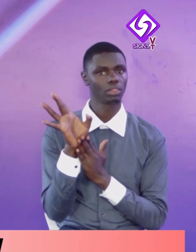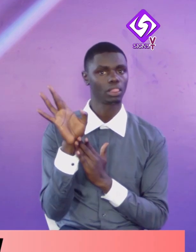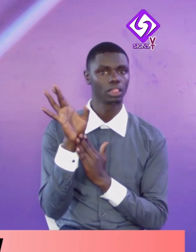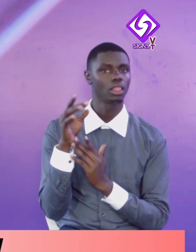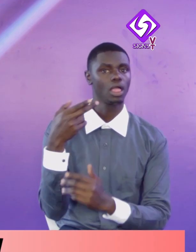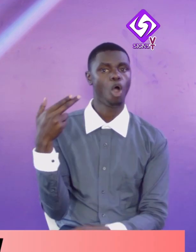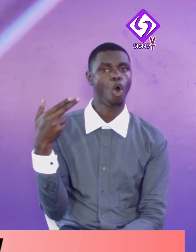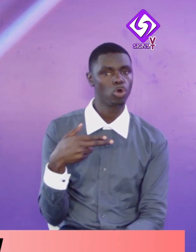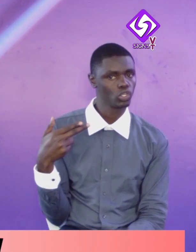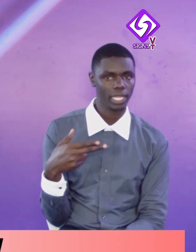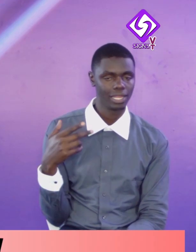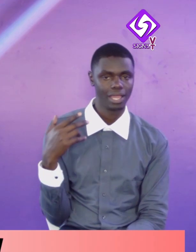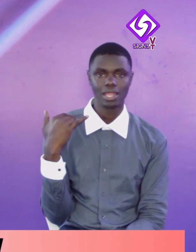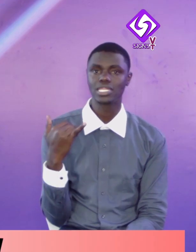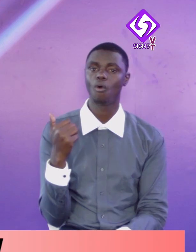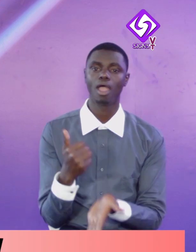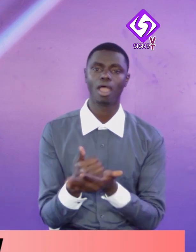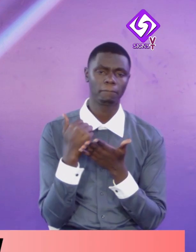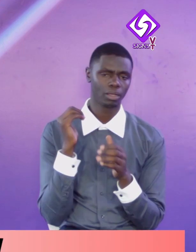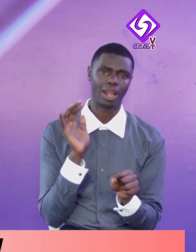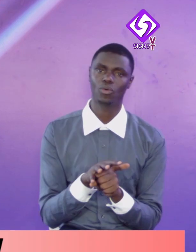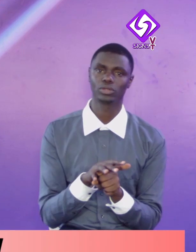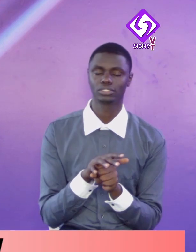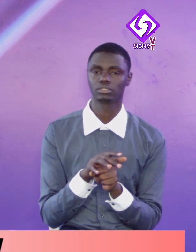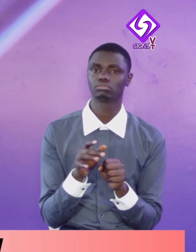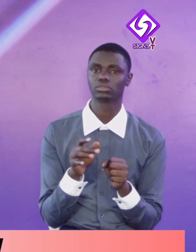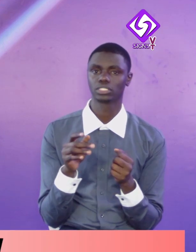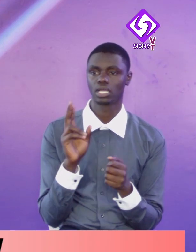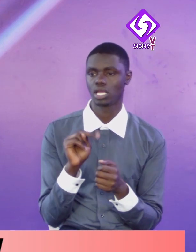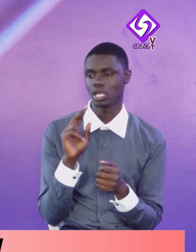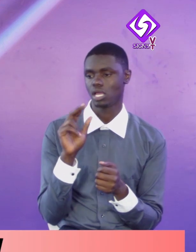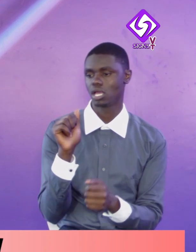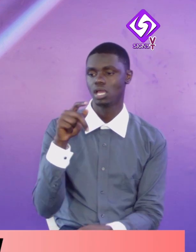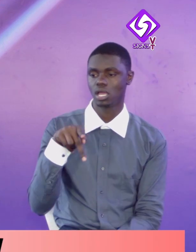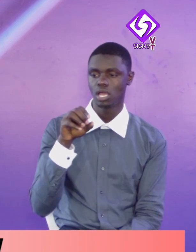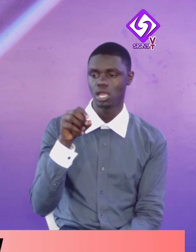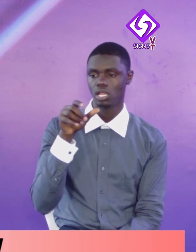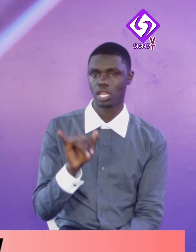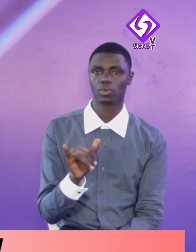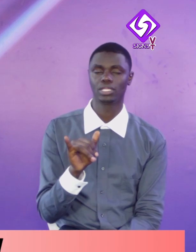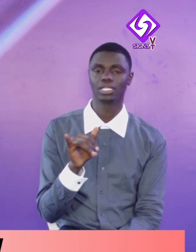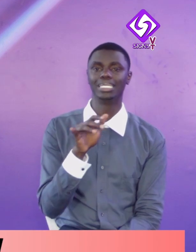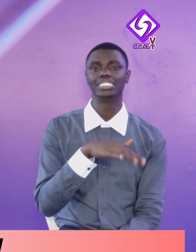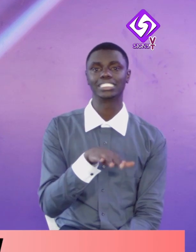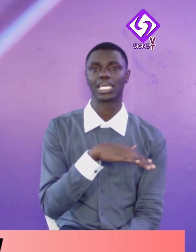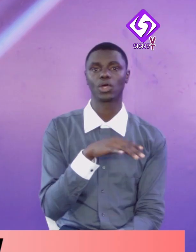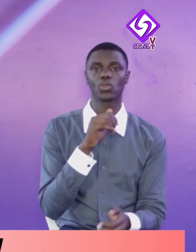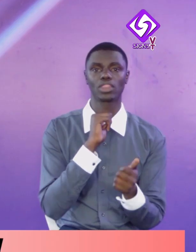away Højlund. He is now helping this side Napoli. It's because he is around the pass